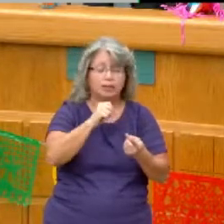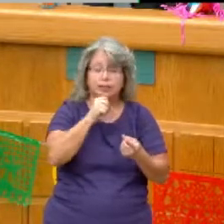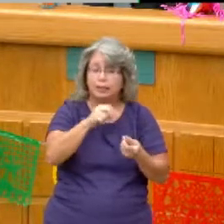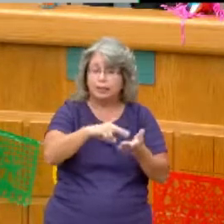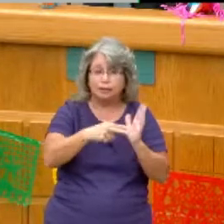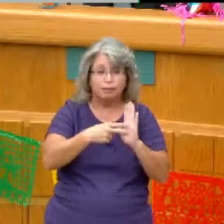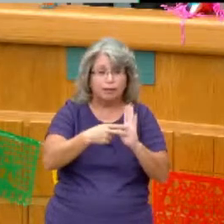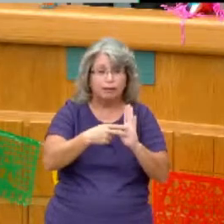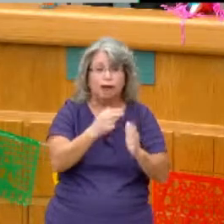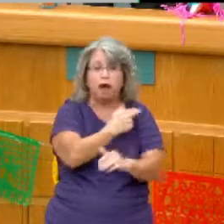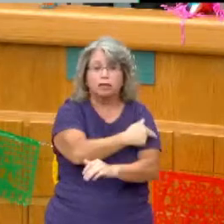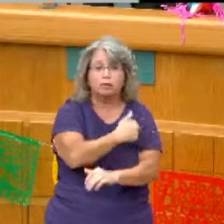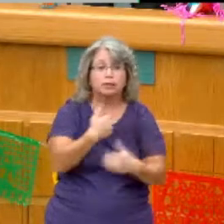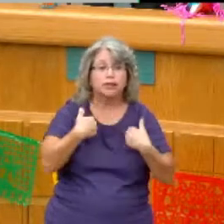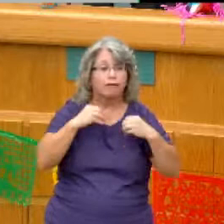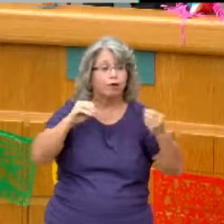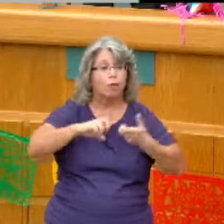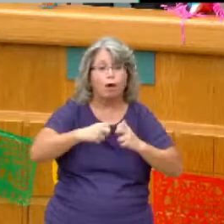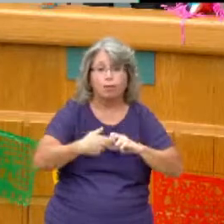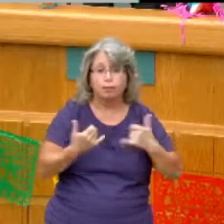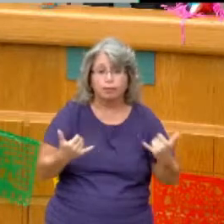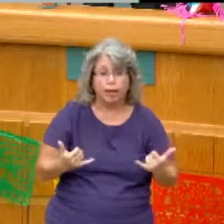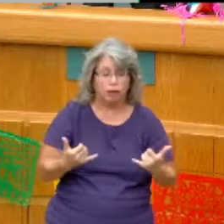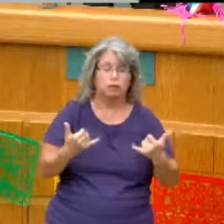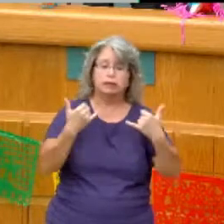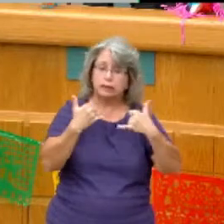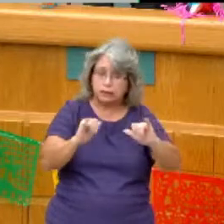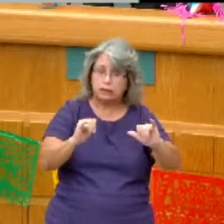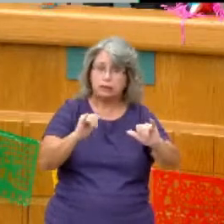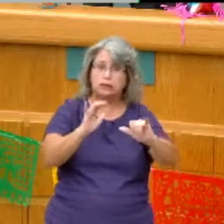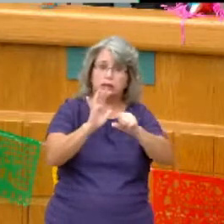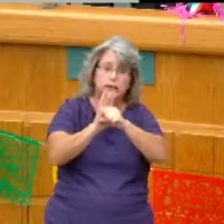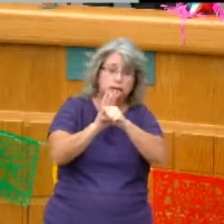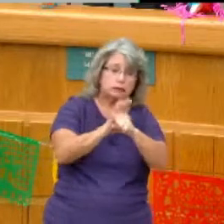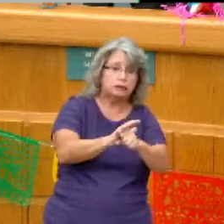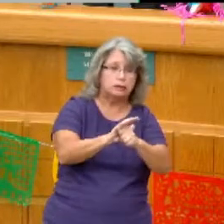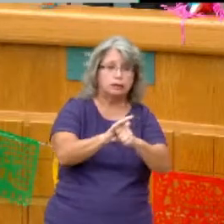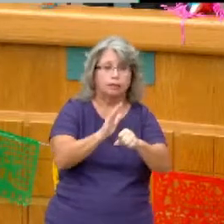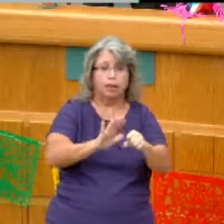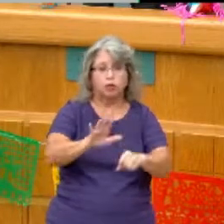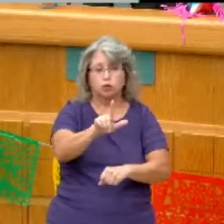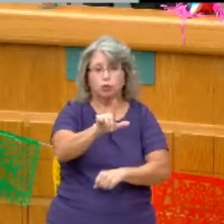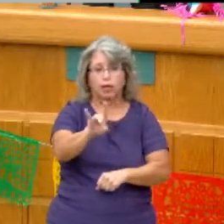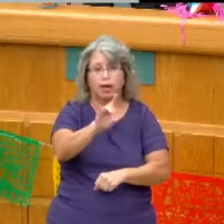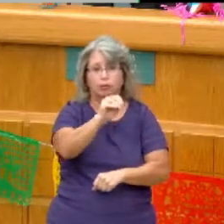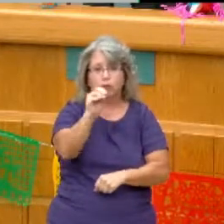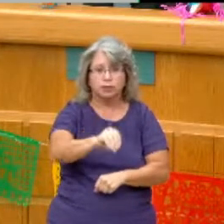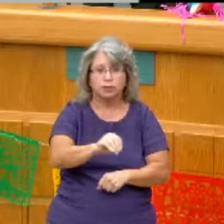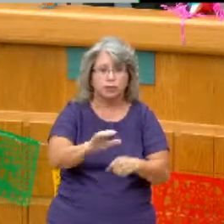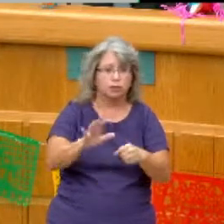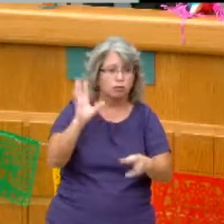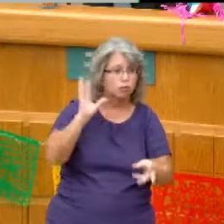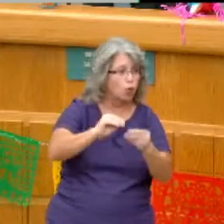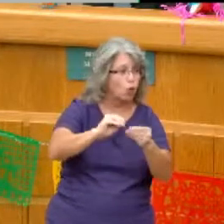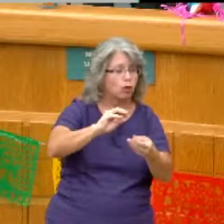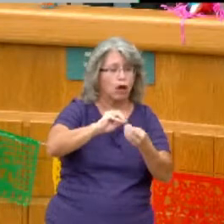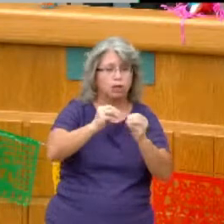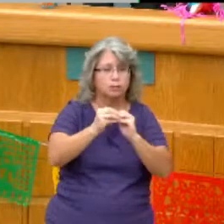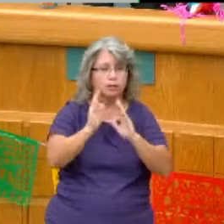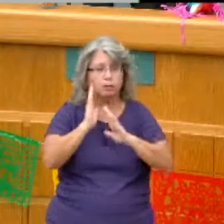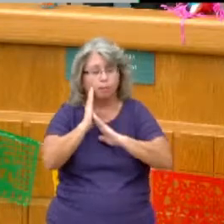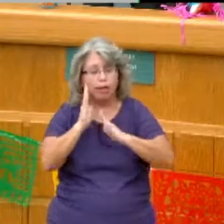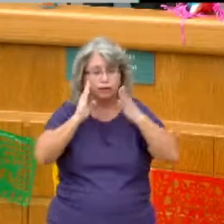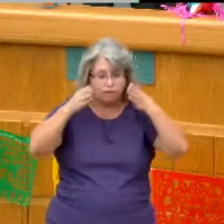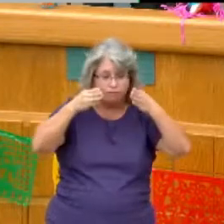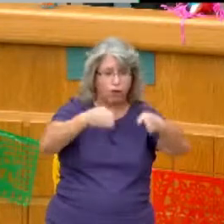hospitals right now. So presently, 28% of hospital capacity is dedicated to our COVID patients, and it's still a